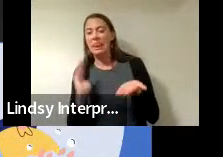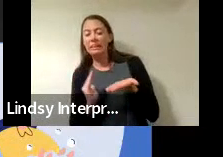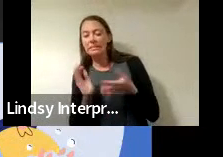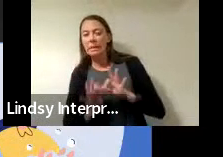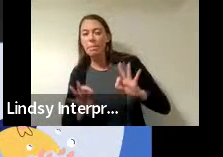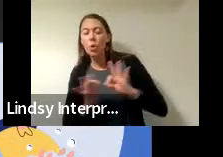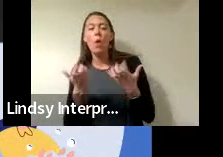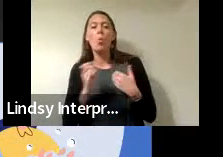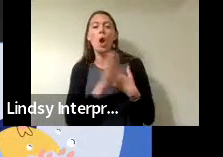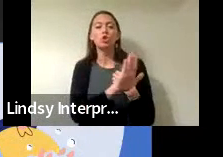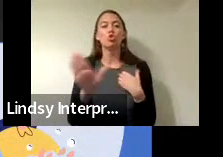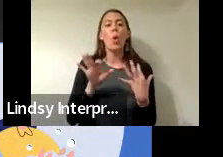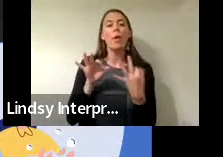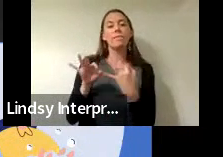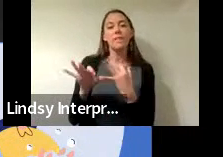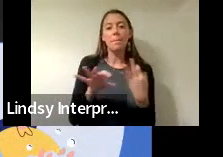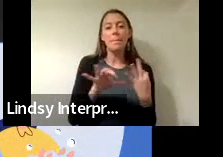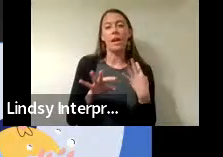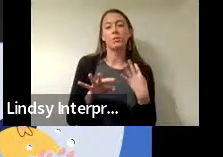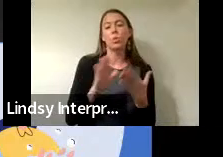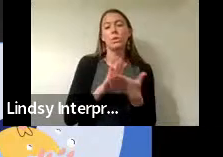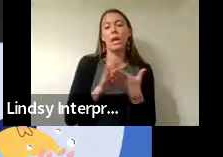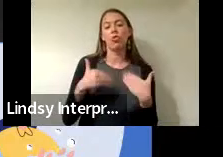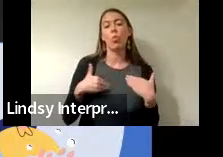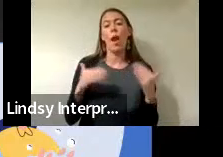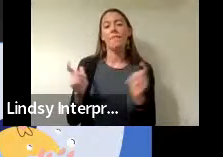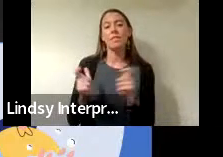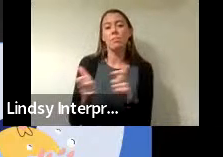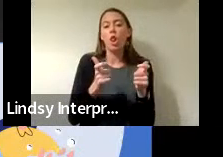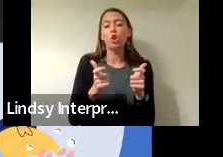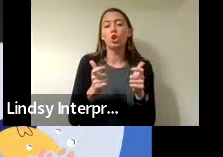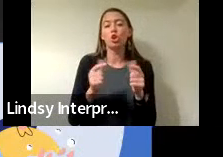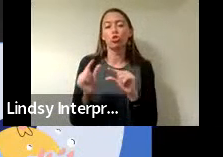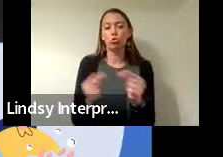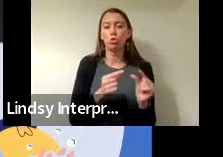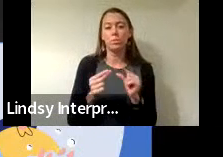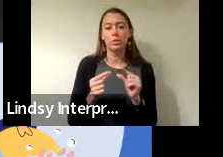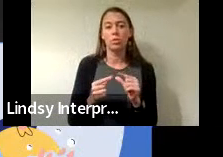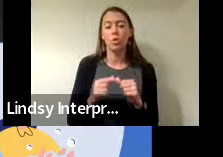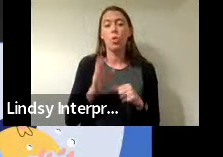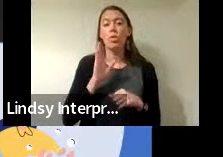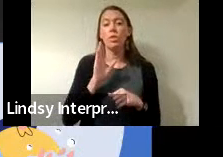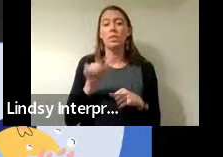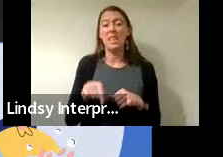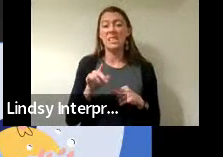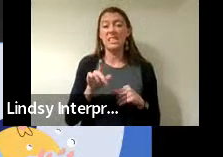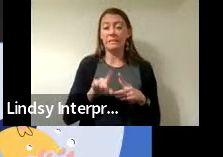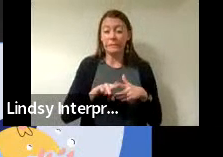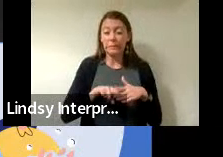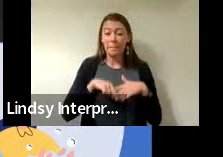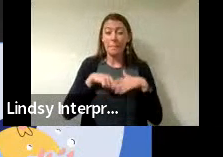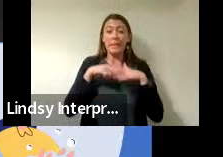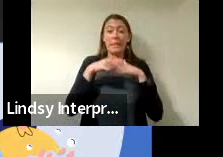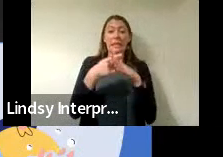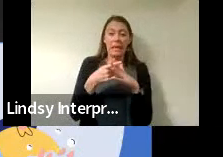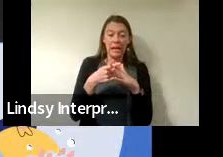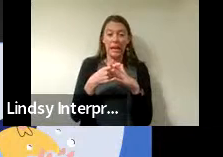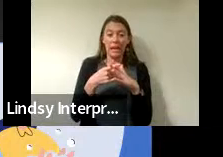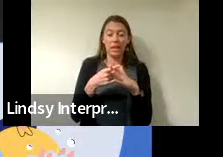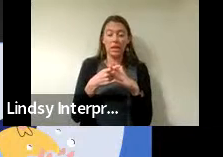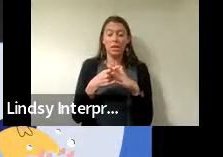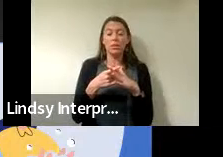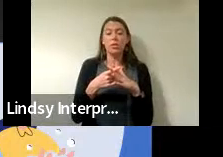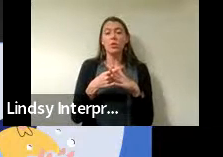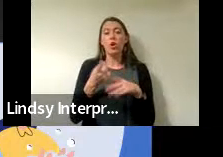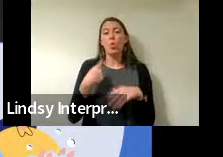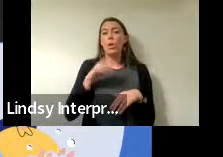that, and we'd like to dive deep. So I think this will be, if we see this as a stage setting, you can get a sense. We'll break into groups